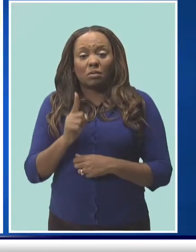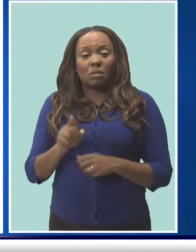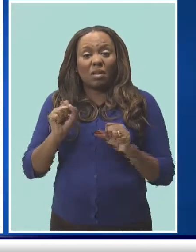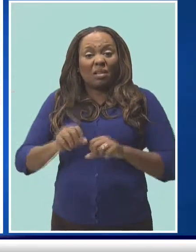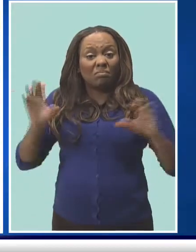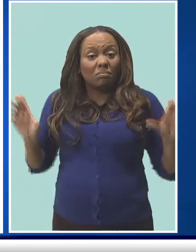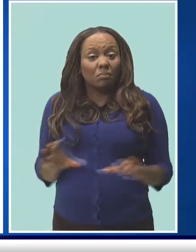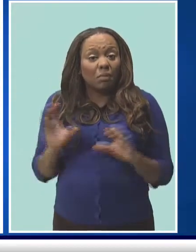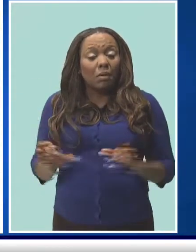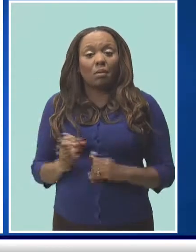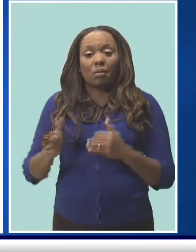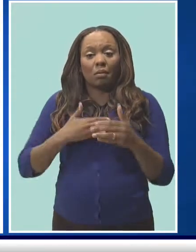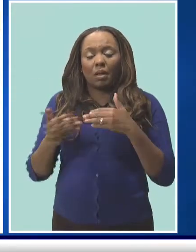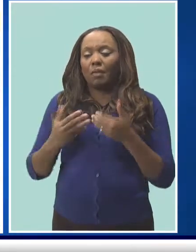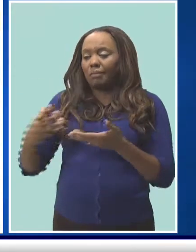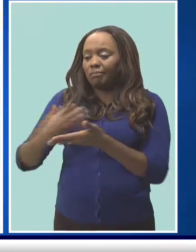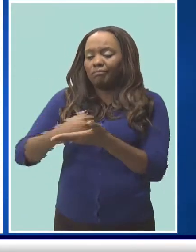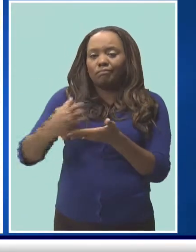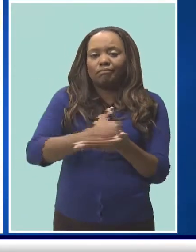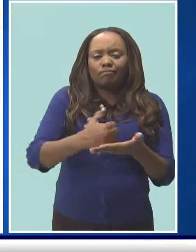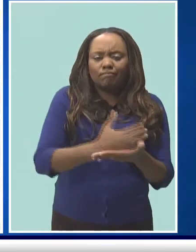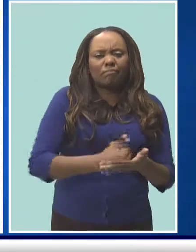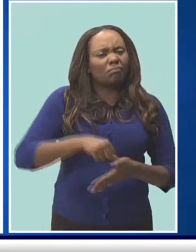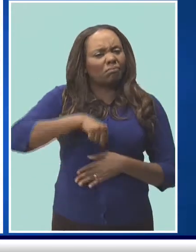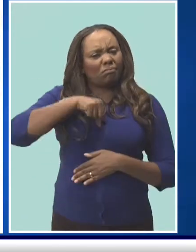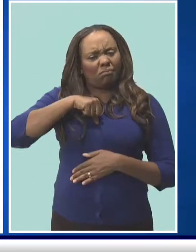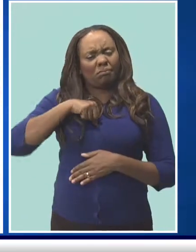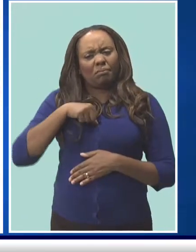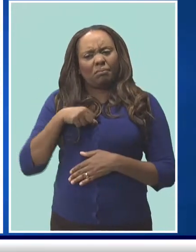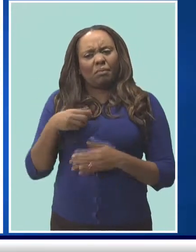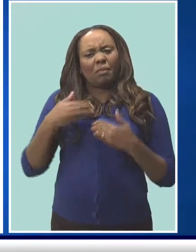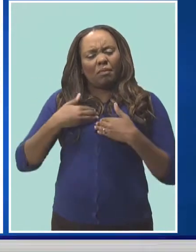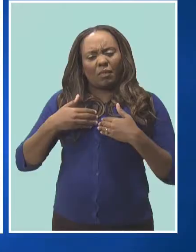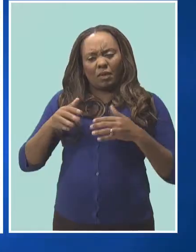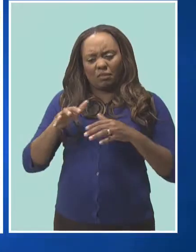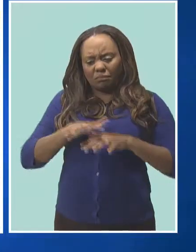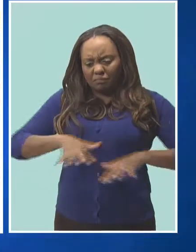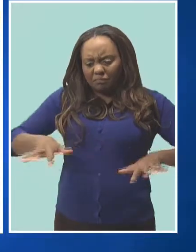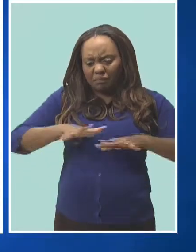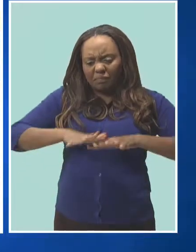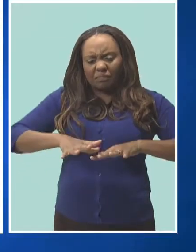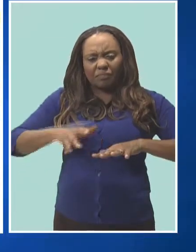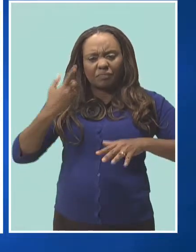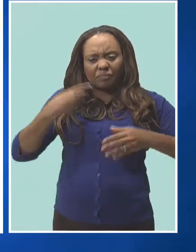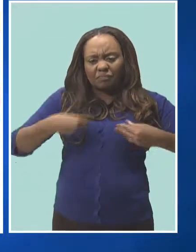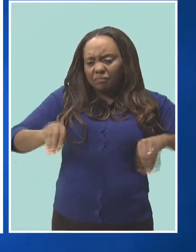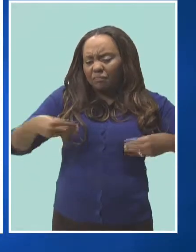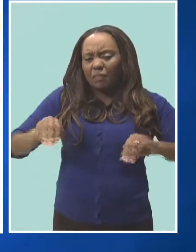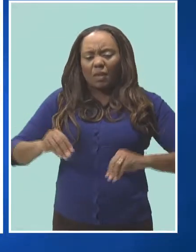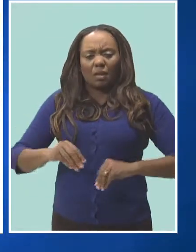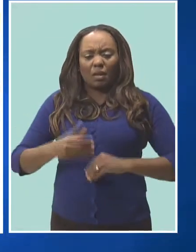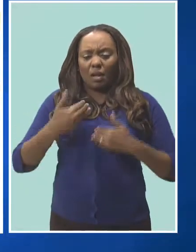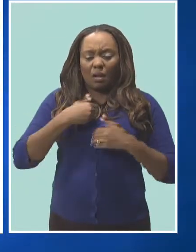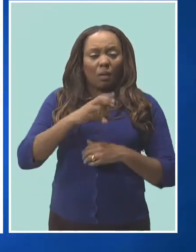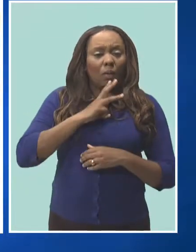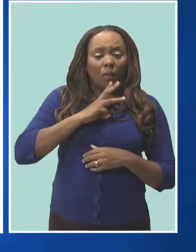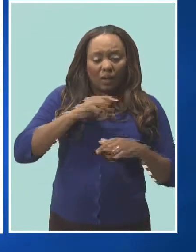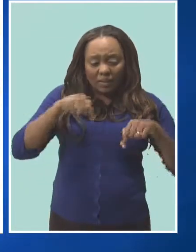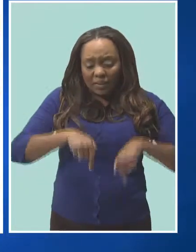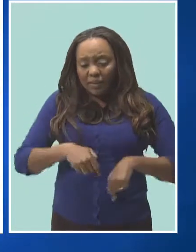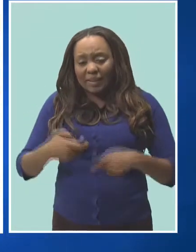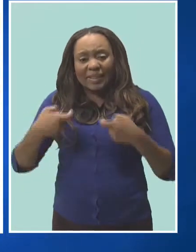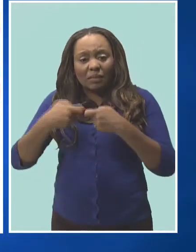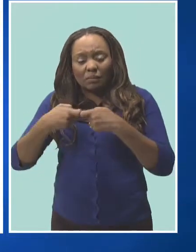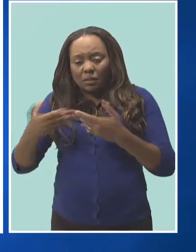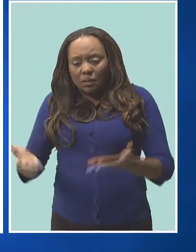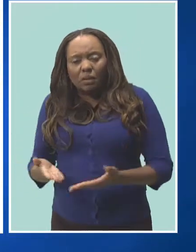need to do and earn a living in dignity with enough space and enough infrastructure, access to water and electricity. These are important things. When we talk about